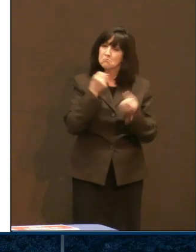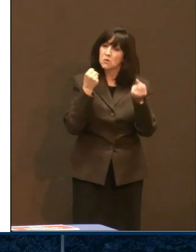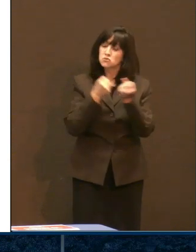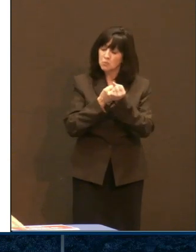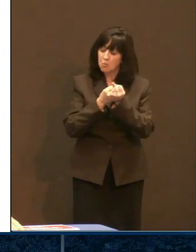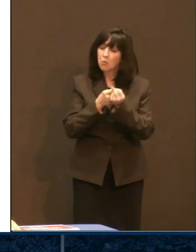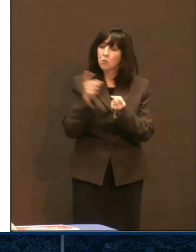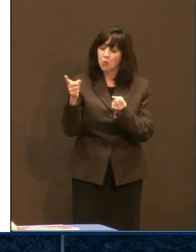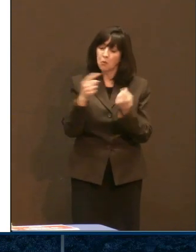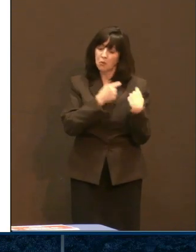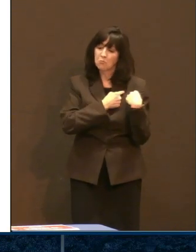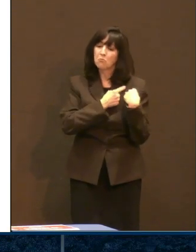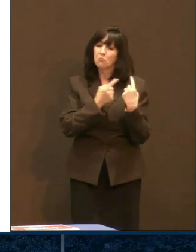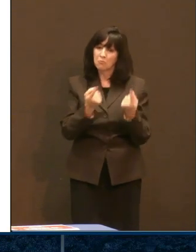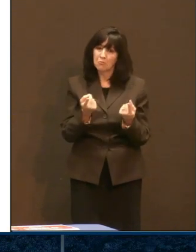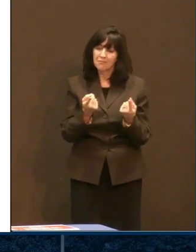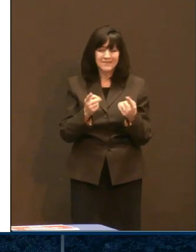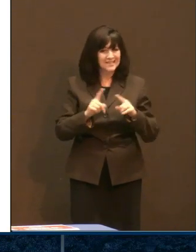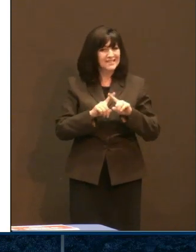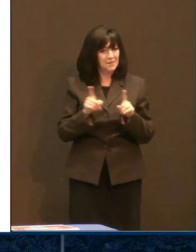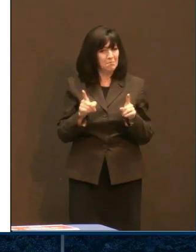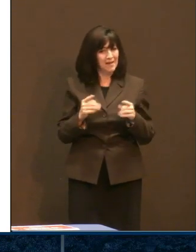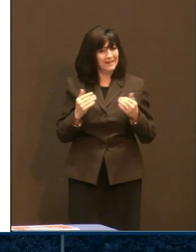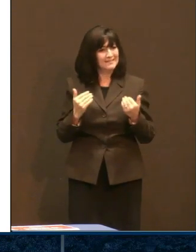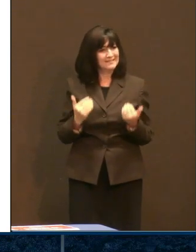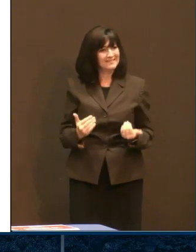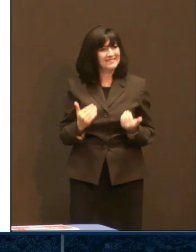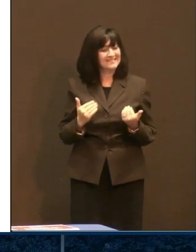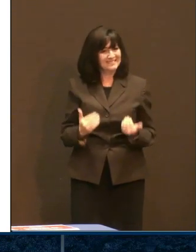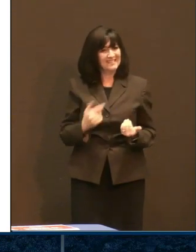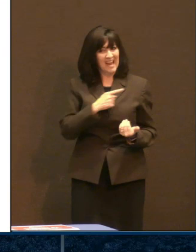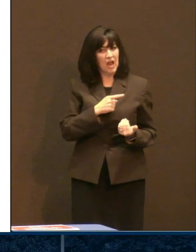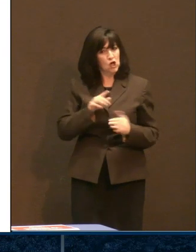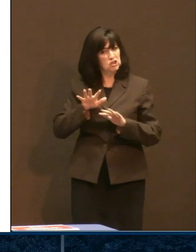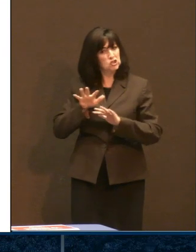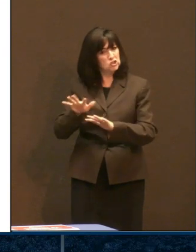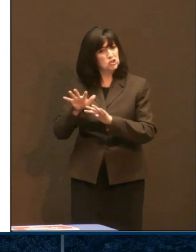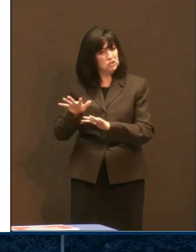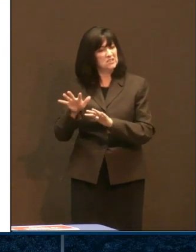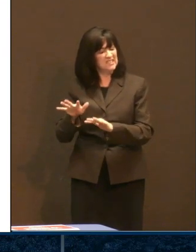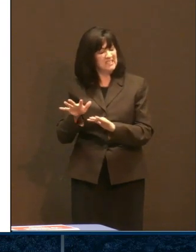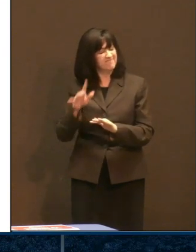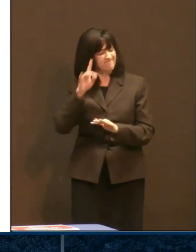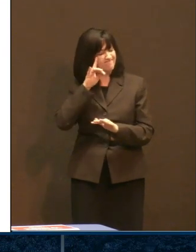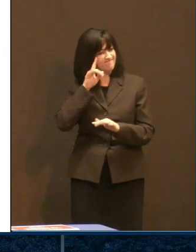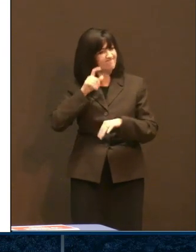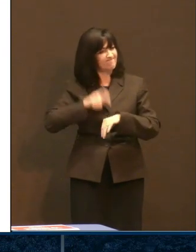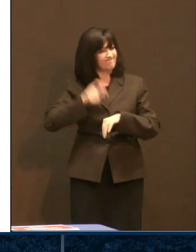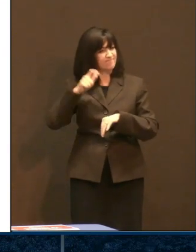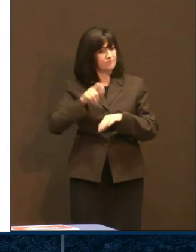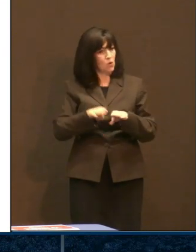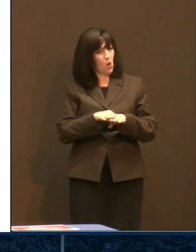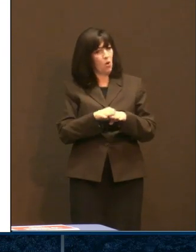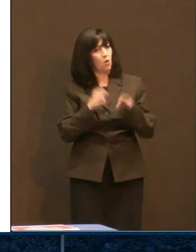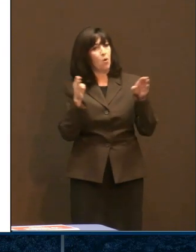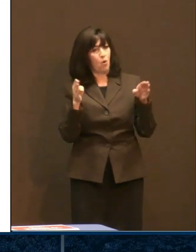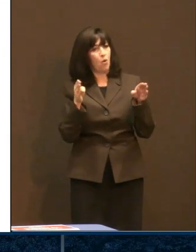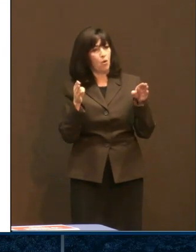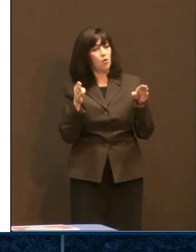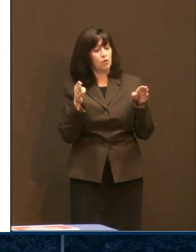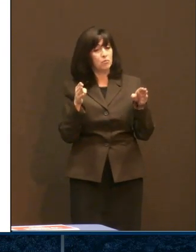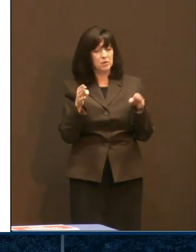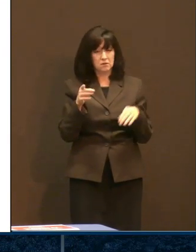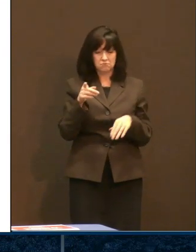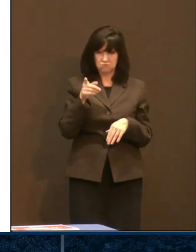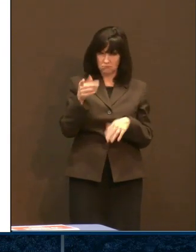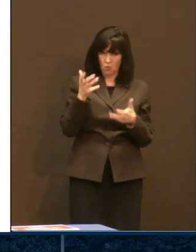efforts and whatnot. But obviously now they're kind of pushing to reopen the economy, reopen the state. Is there anything in the letter from